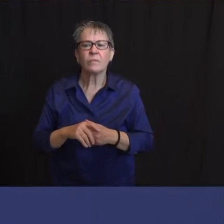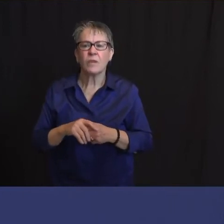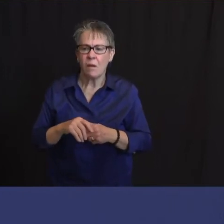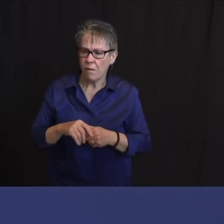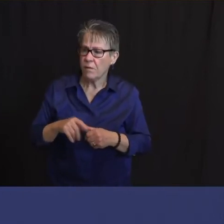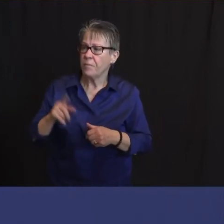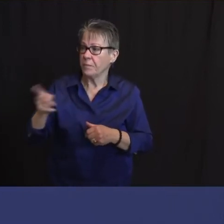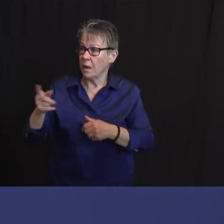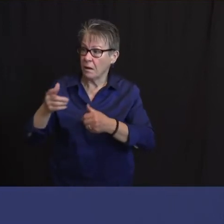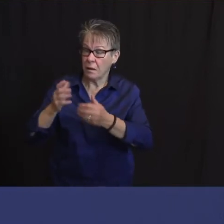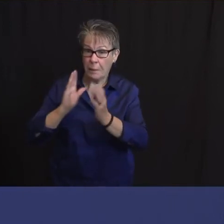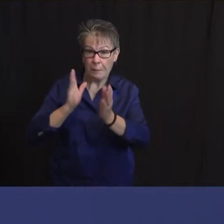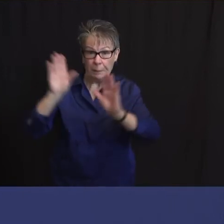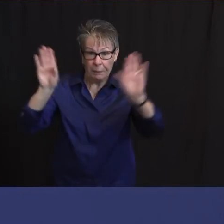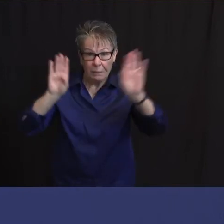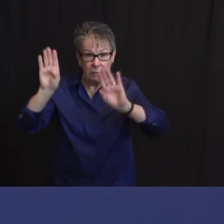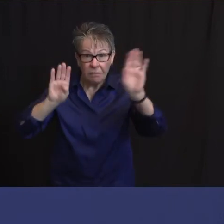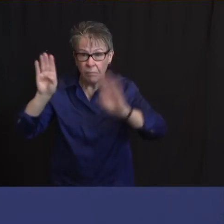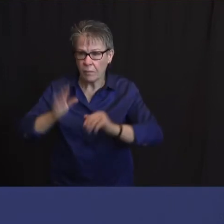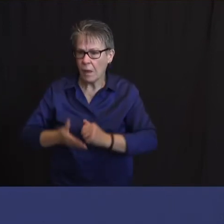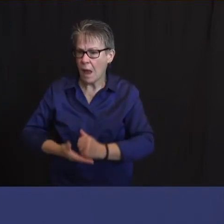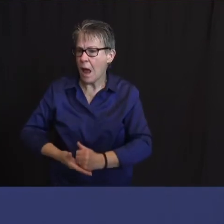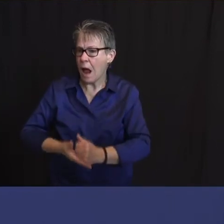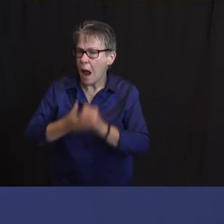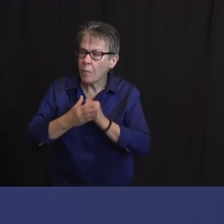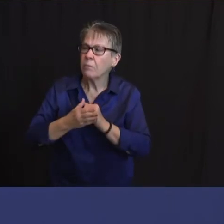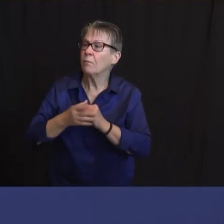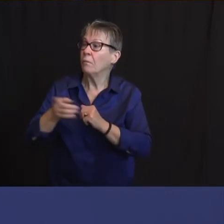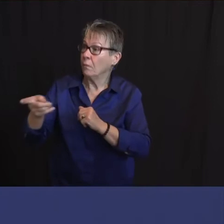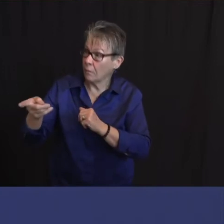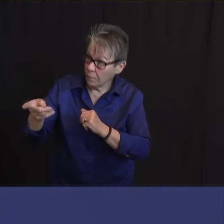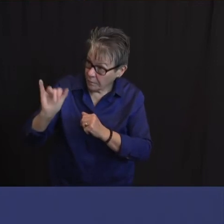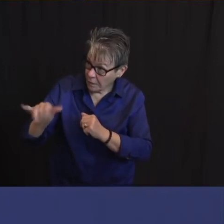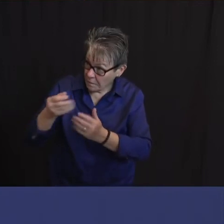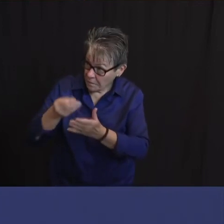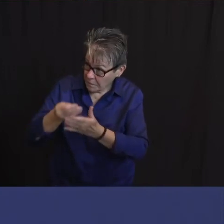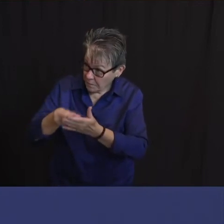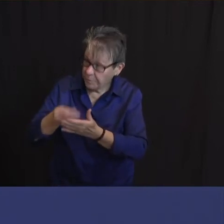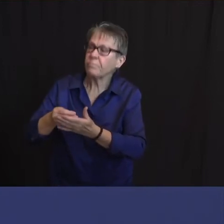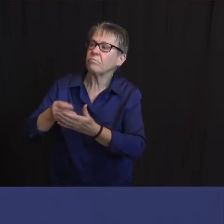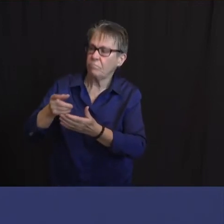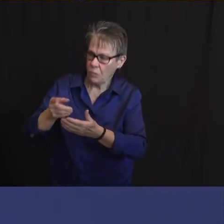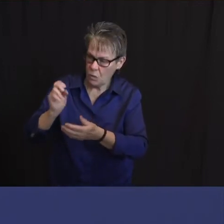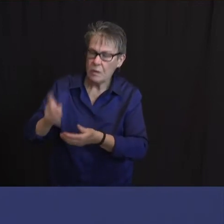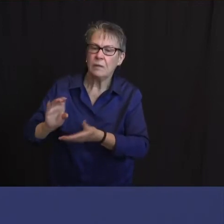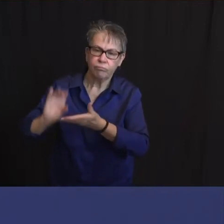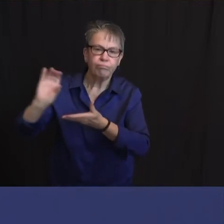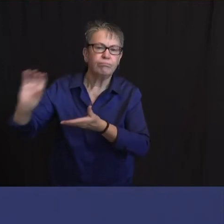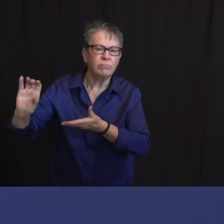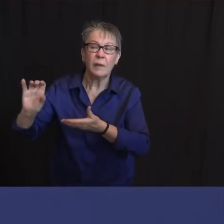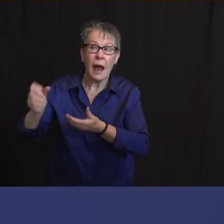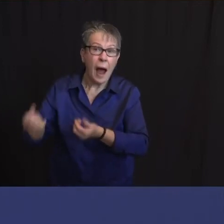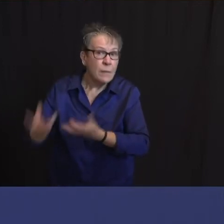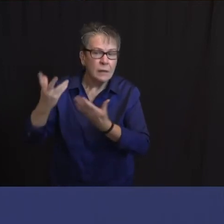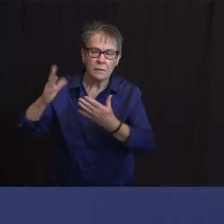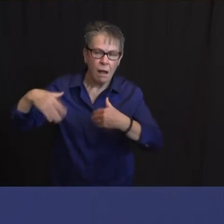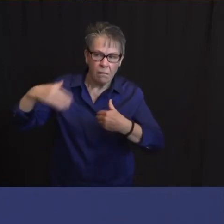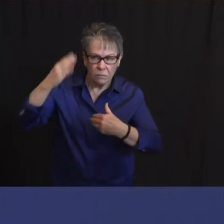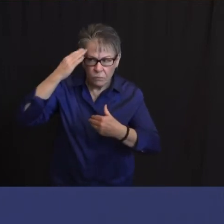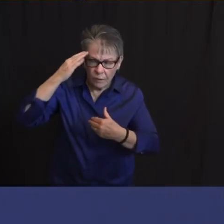appropriate use of that. So thank you, sir. Dave, good afternoon. Hi. So follow